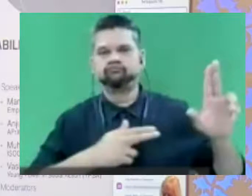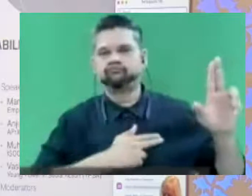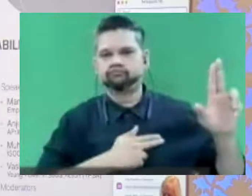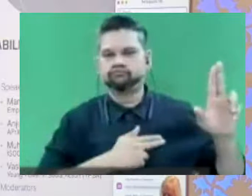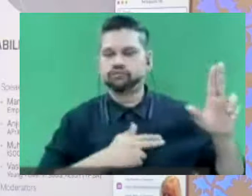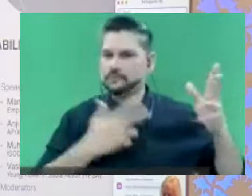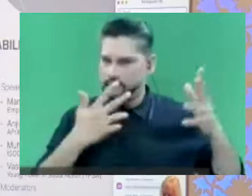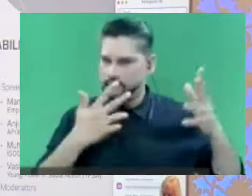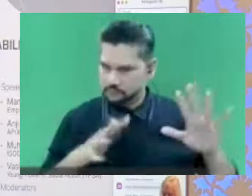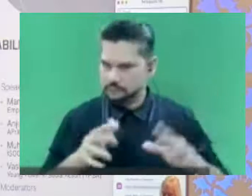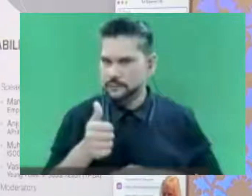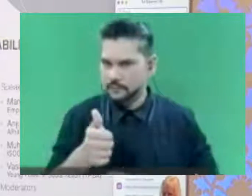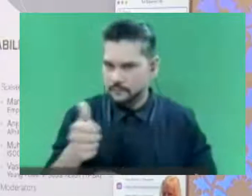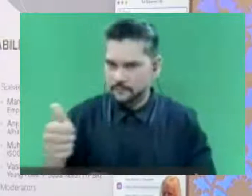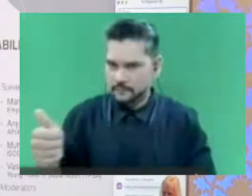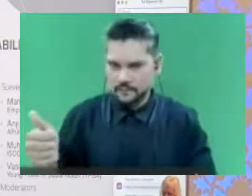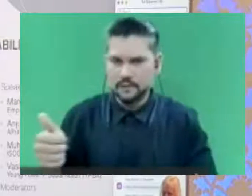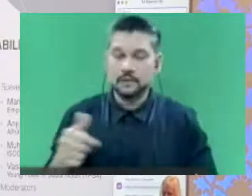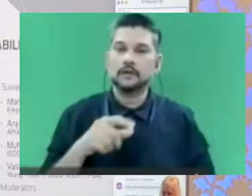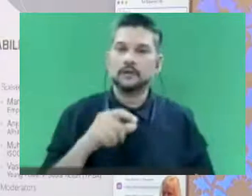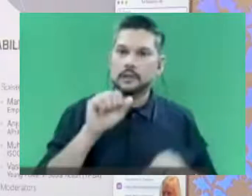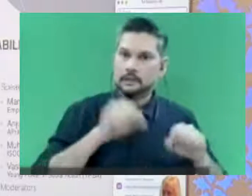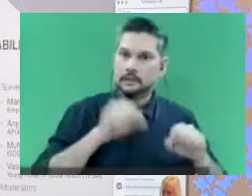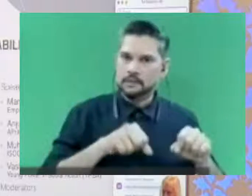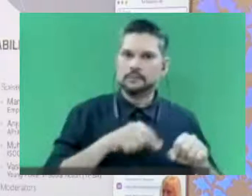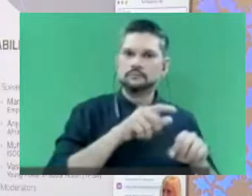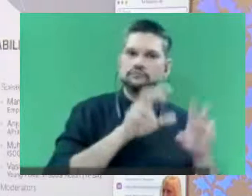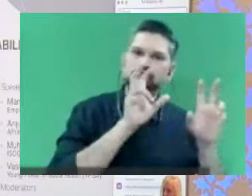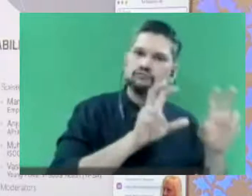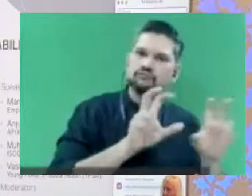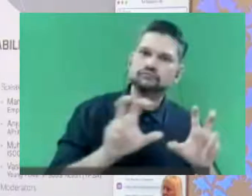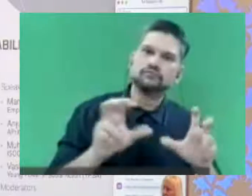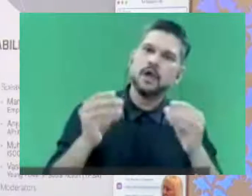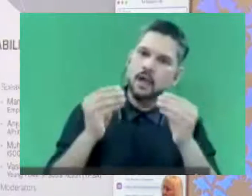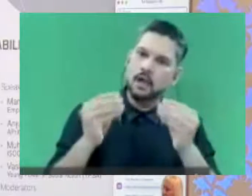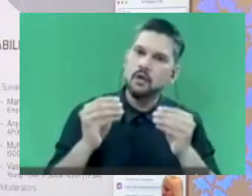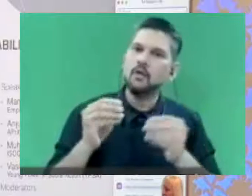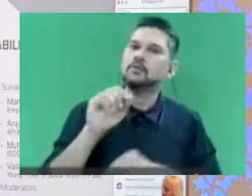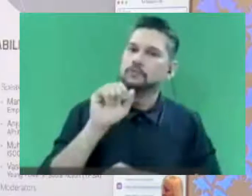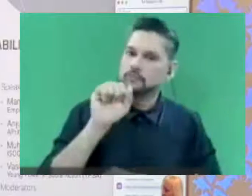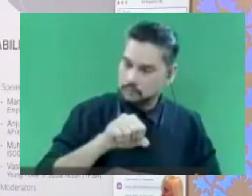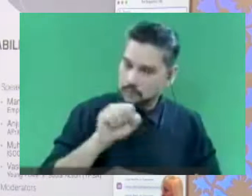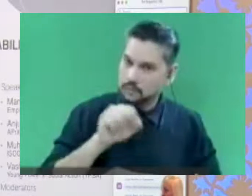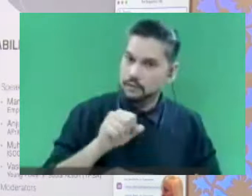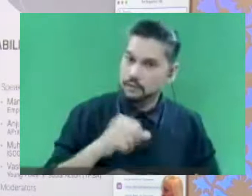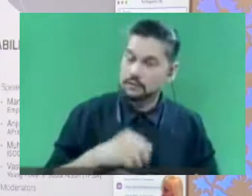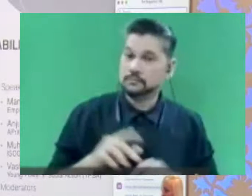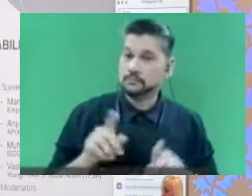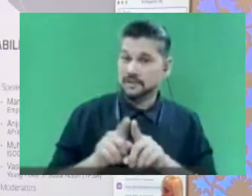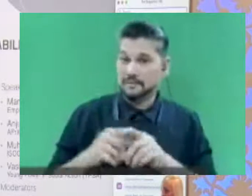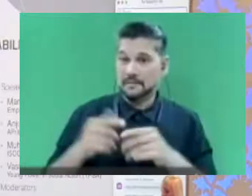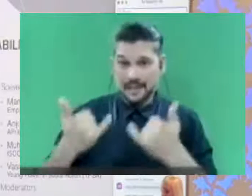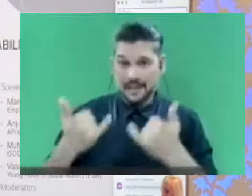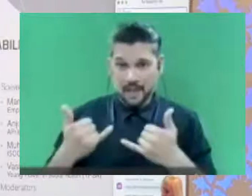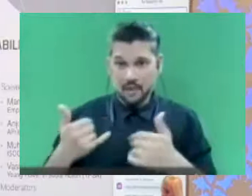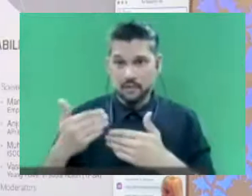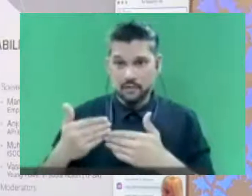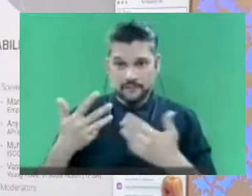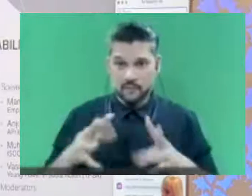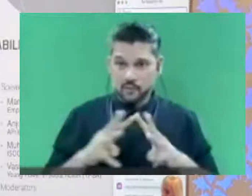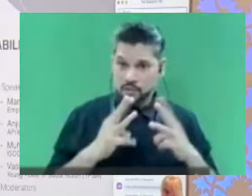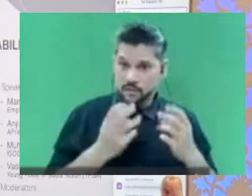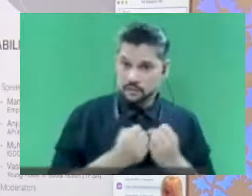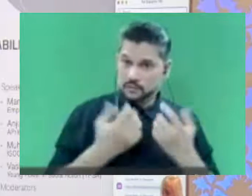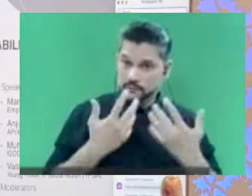how do we monitor the progress on that. So the next phase of that workshop is going to be the